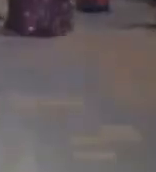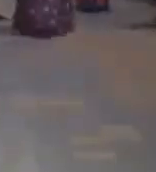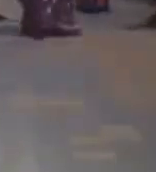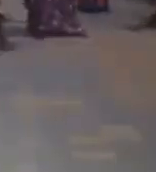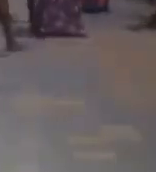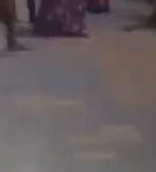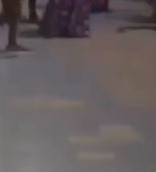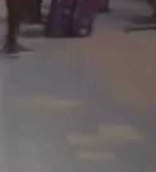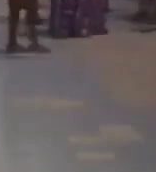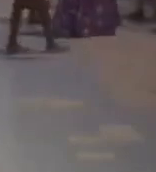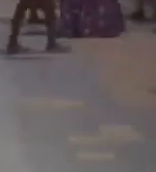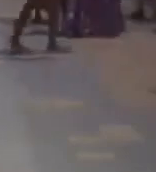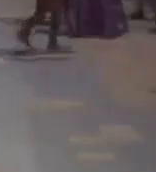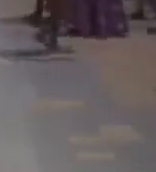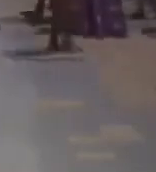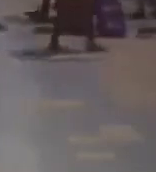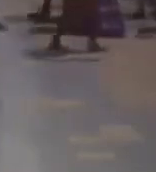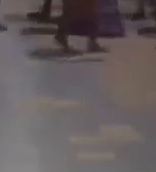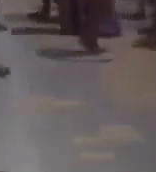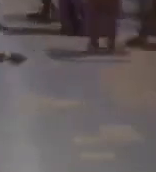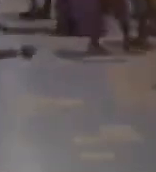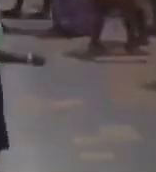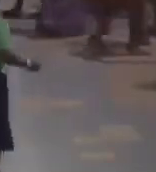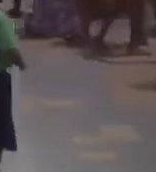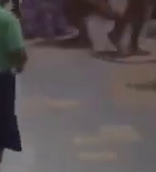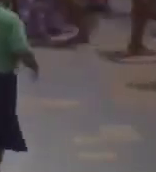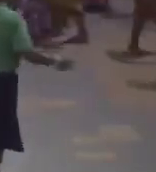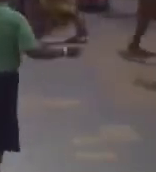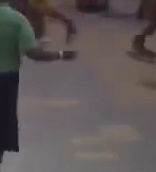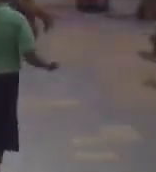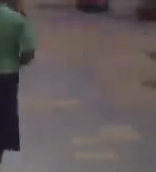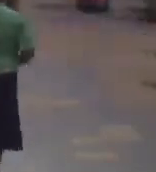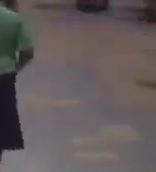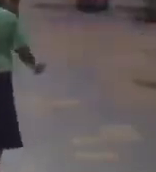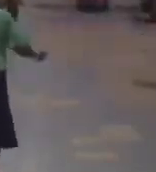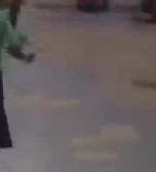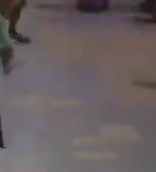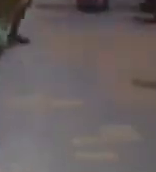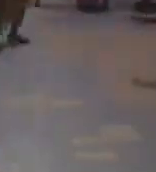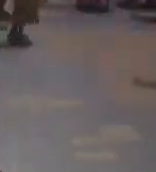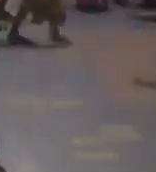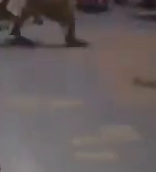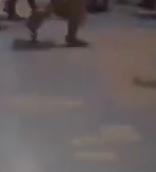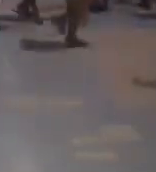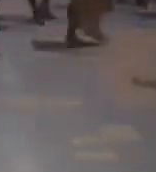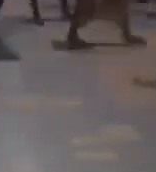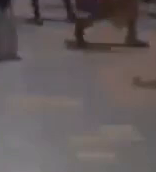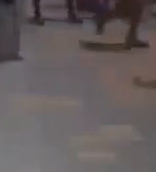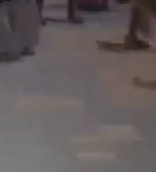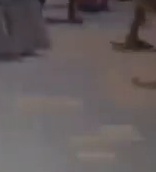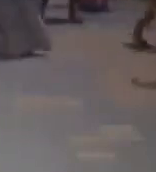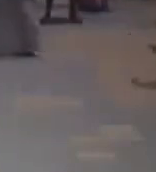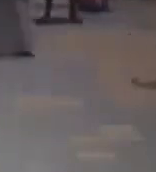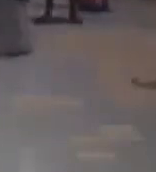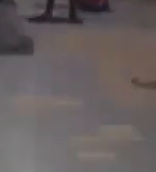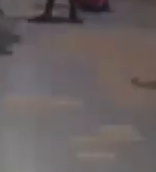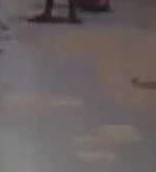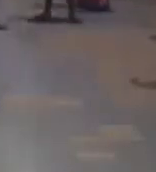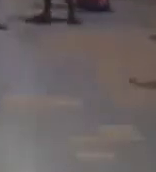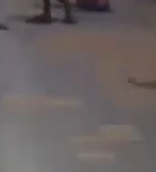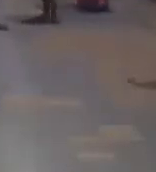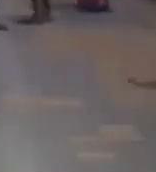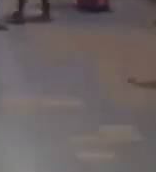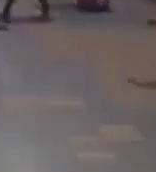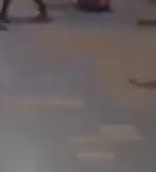the redeemed presence of God. Satan, I command you in the name of Jesus, take your dirty hands off.